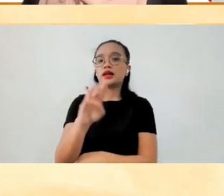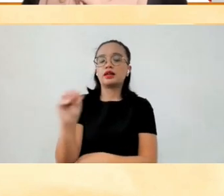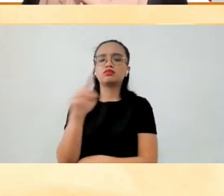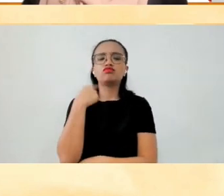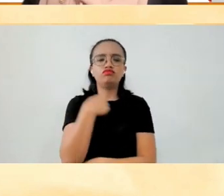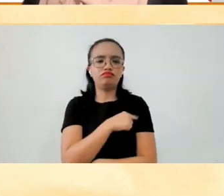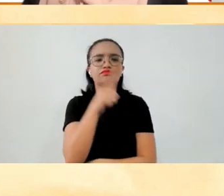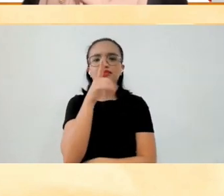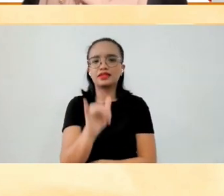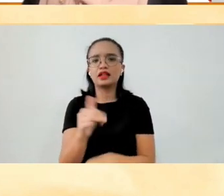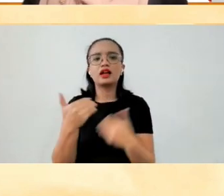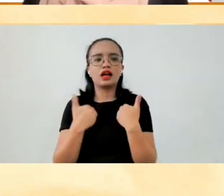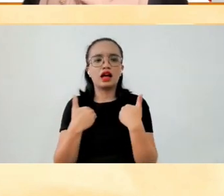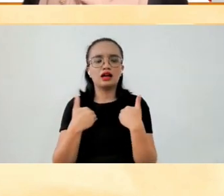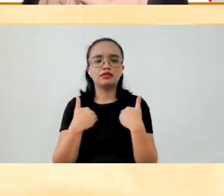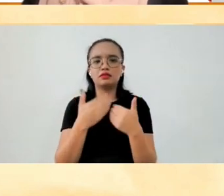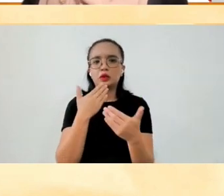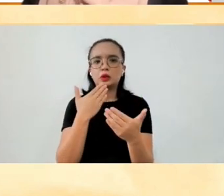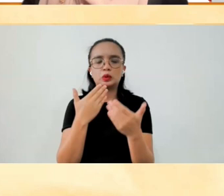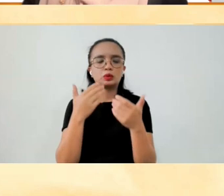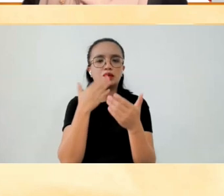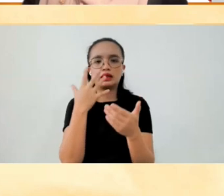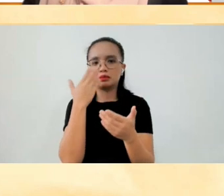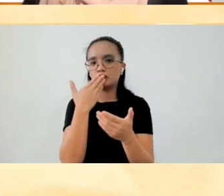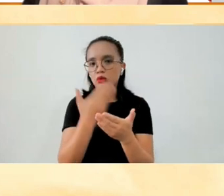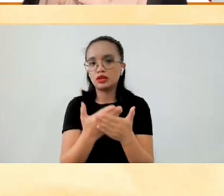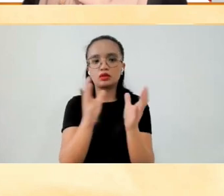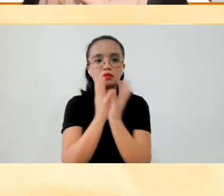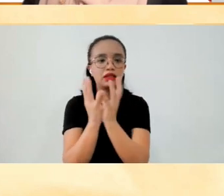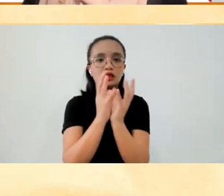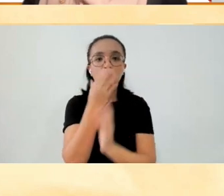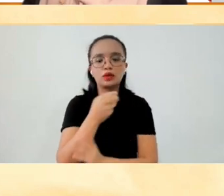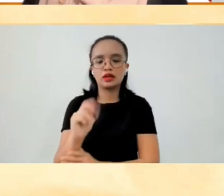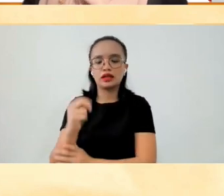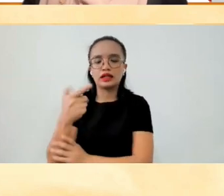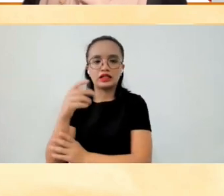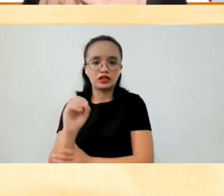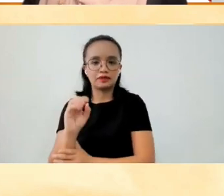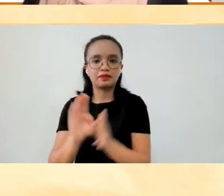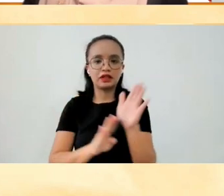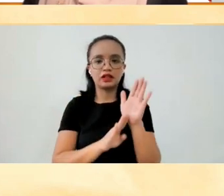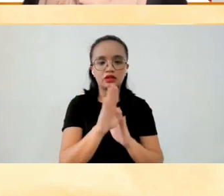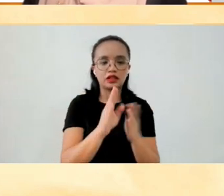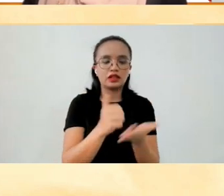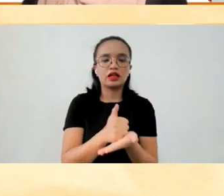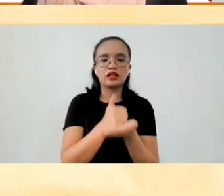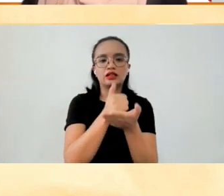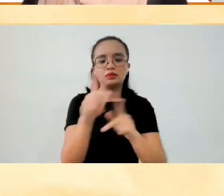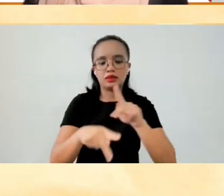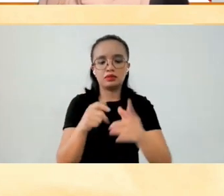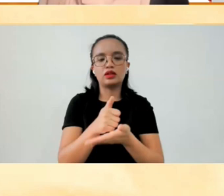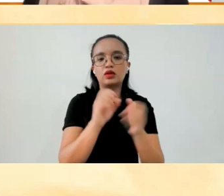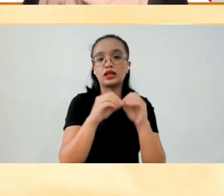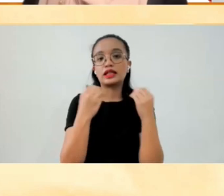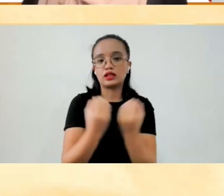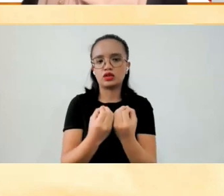have a very vibrant community of non-government development and humanitarian organizations. They help